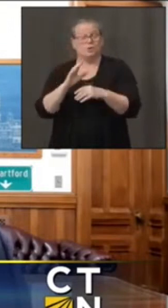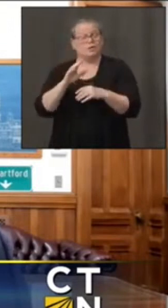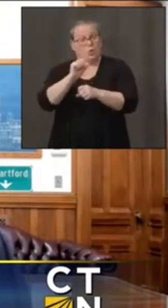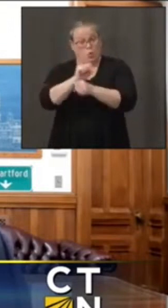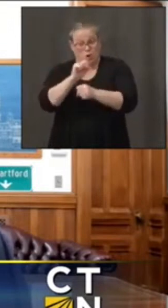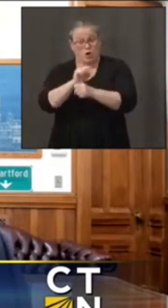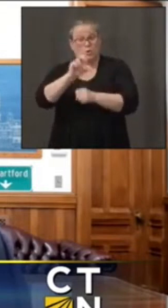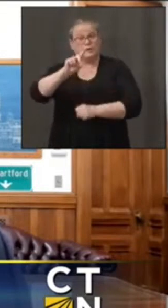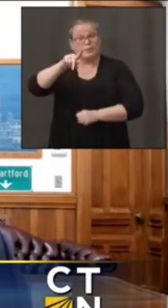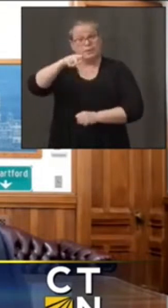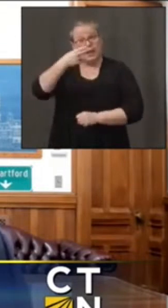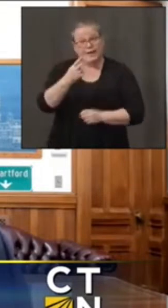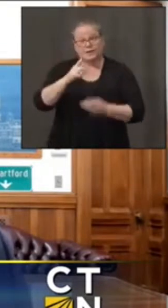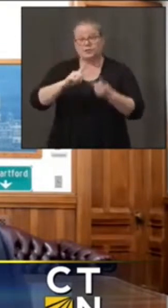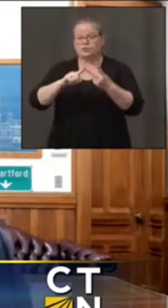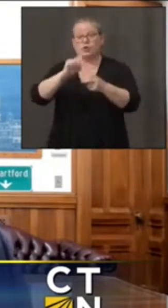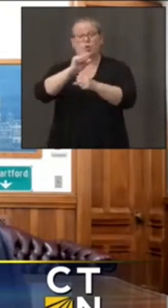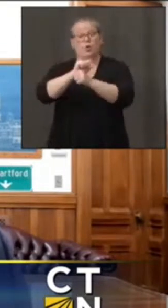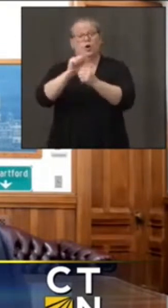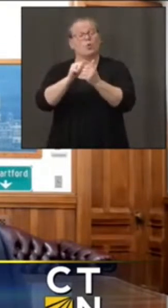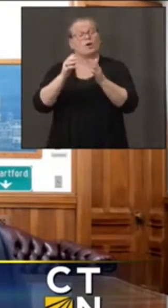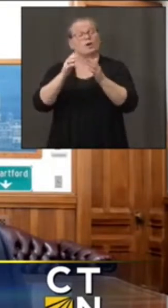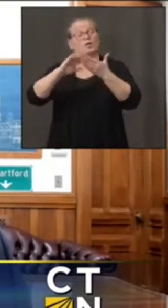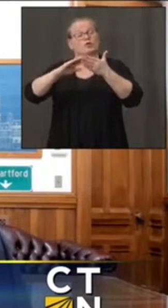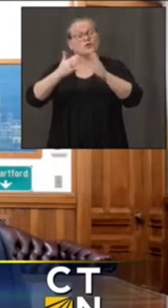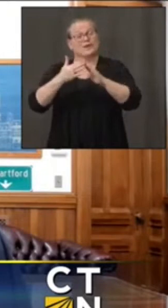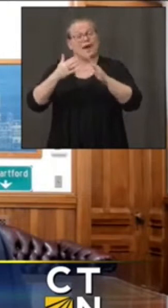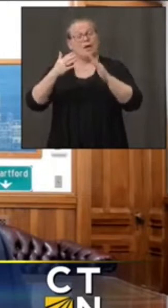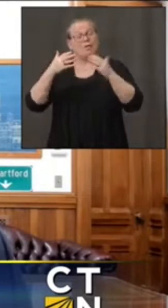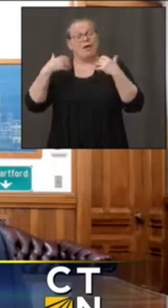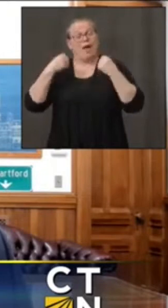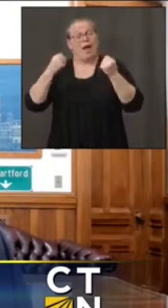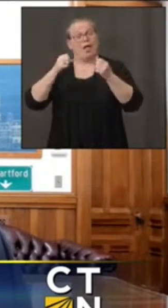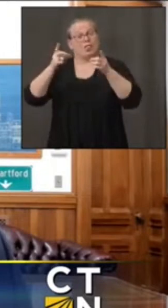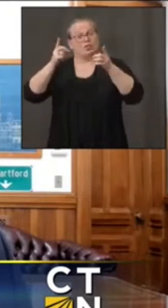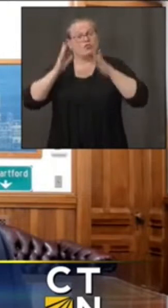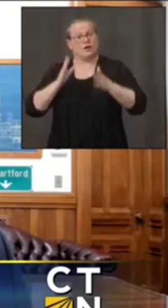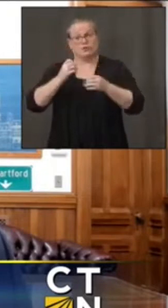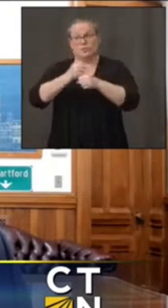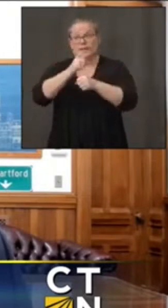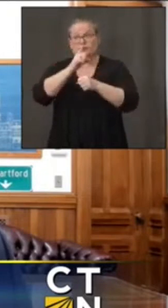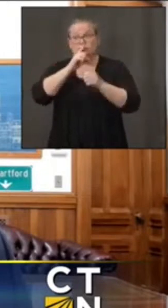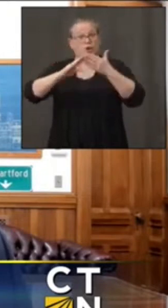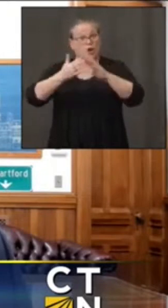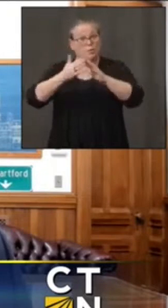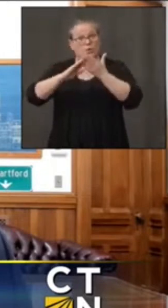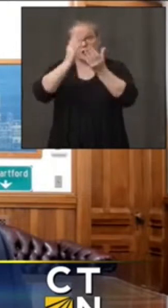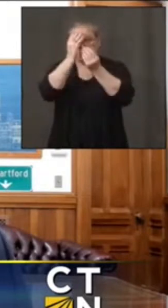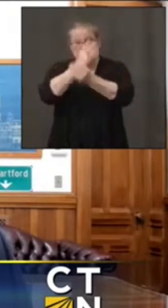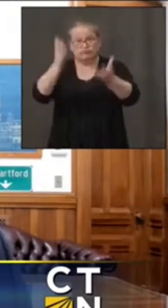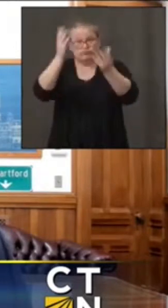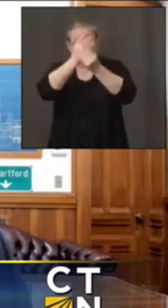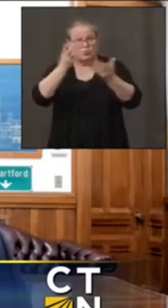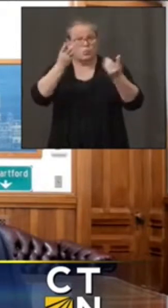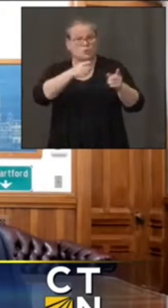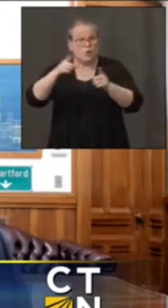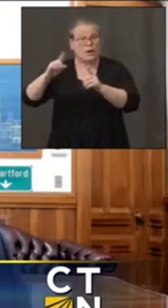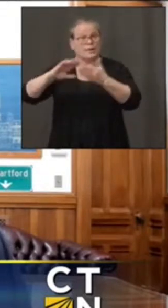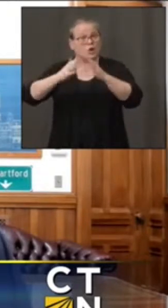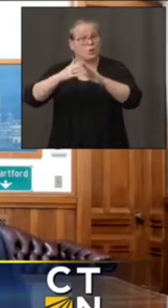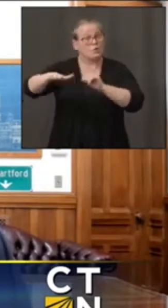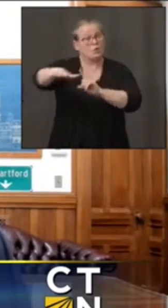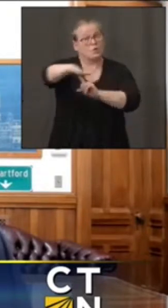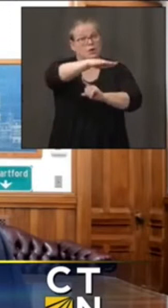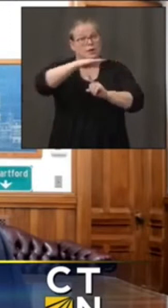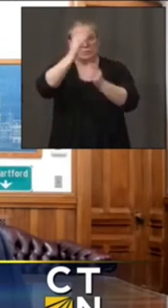getting the communications out to the people within your communities, telling them what is going on within their community directly, letting them know where testing